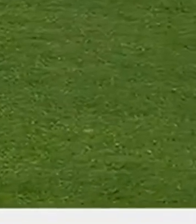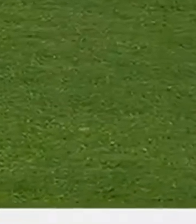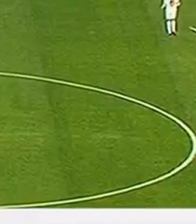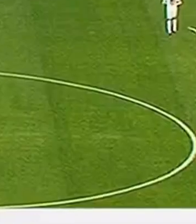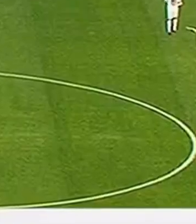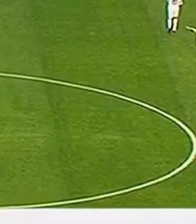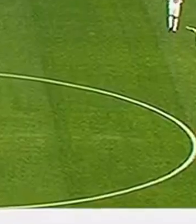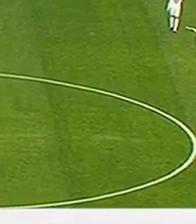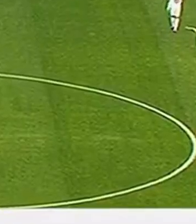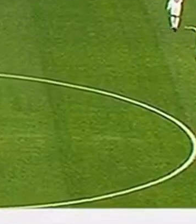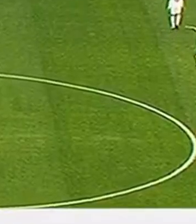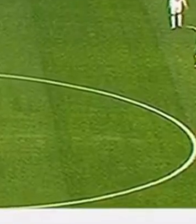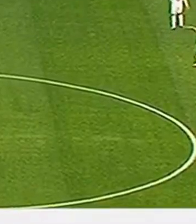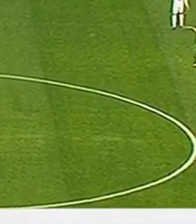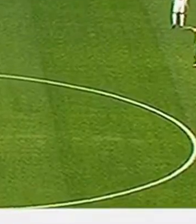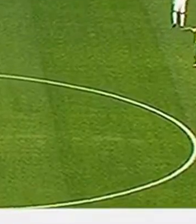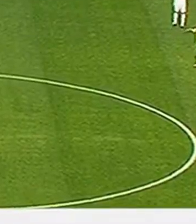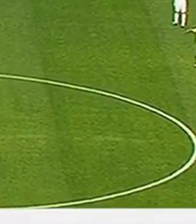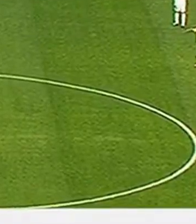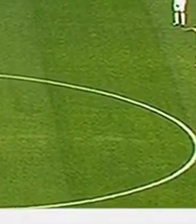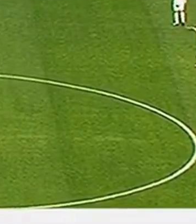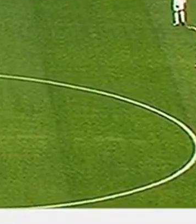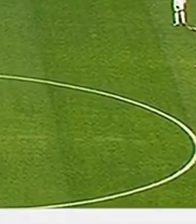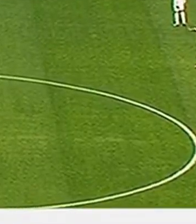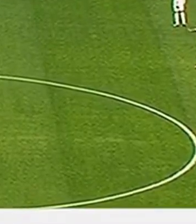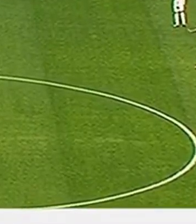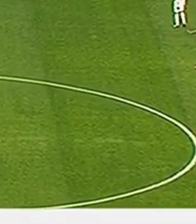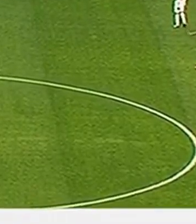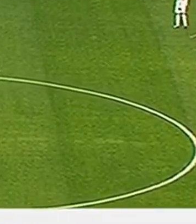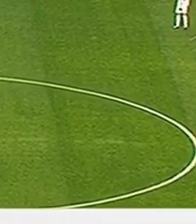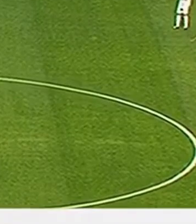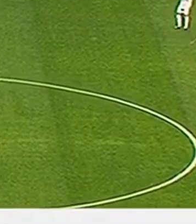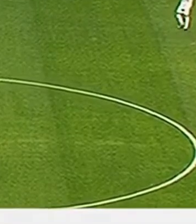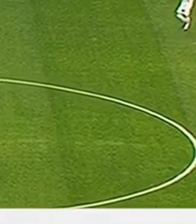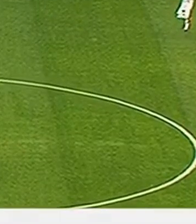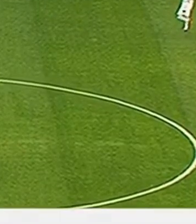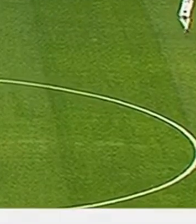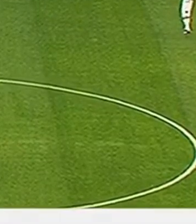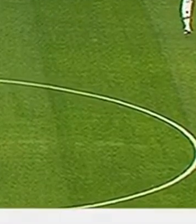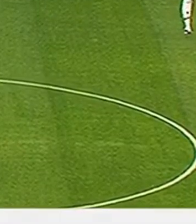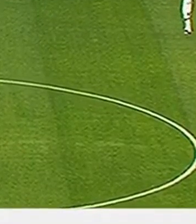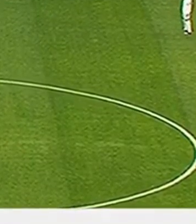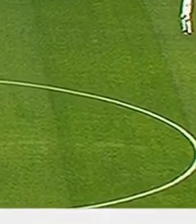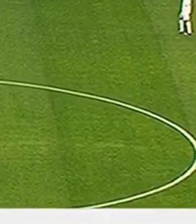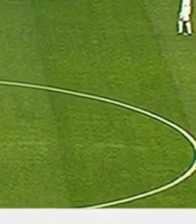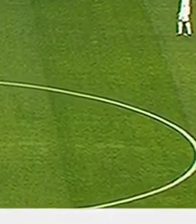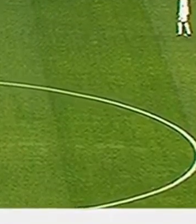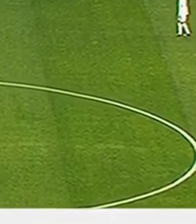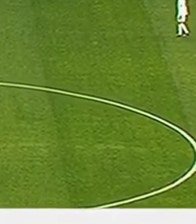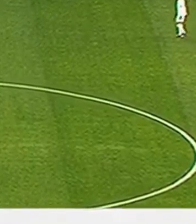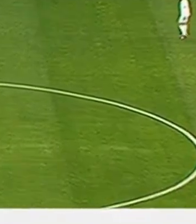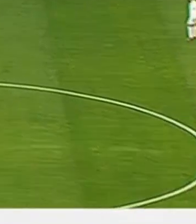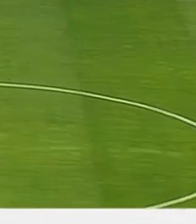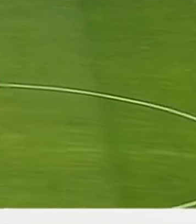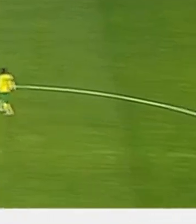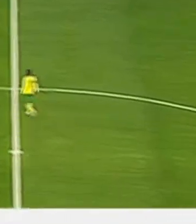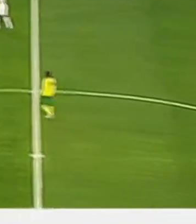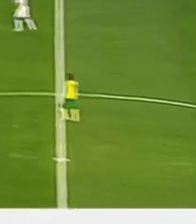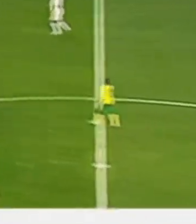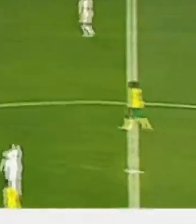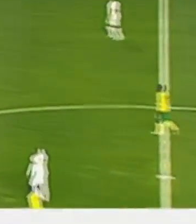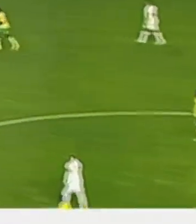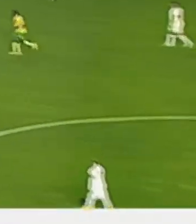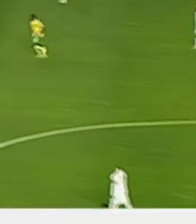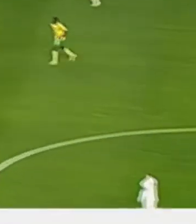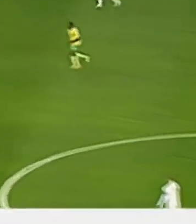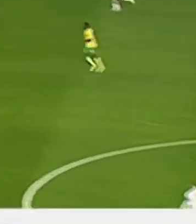Morena, our best player namhlanje udlala right back. Angazi noma okhuliso Mutau